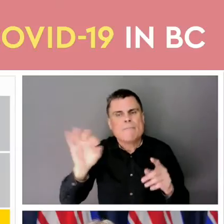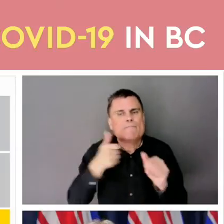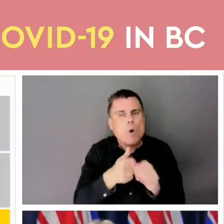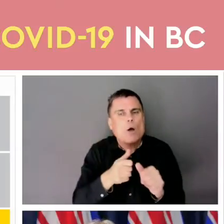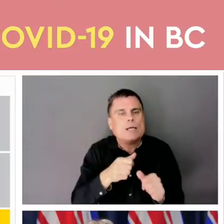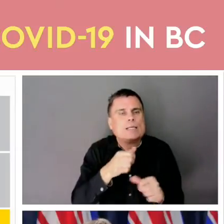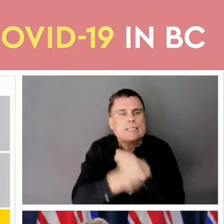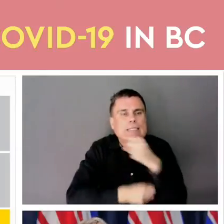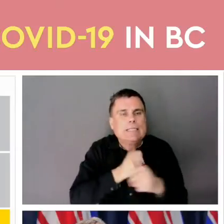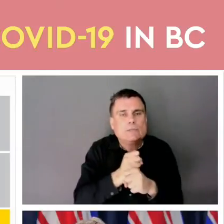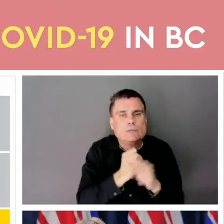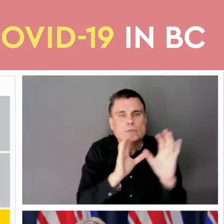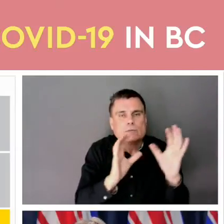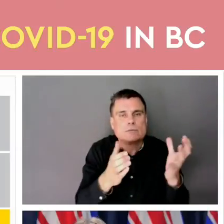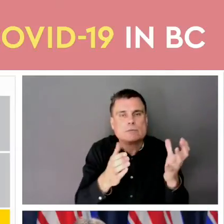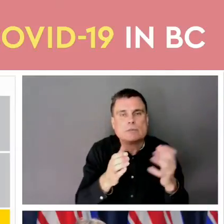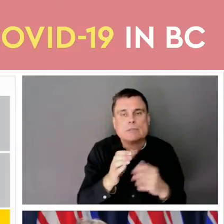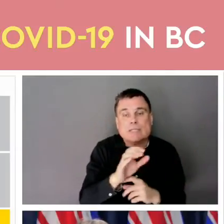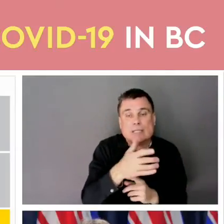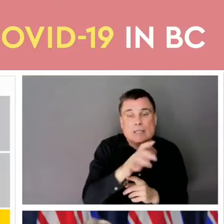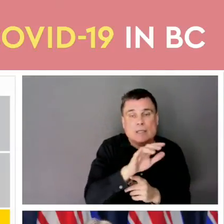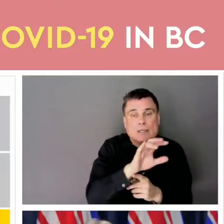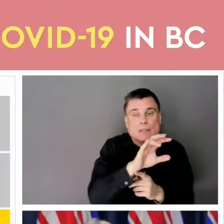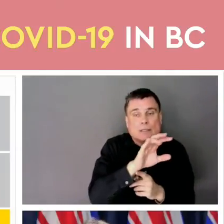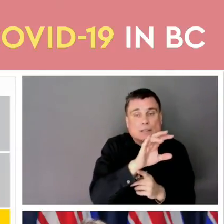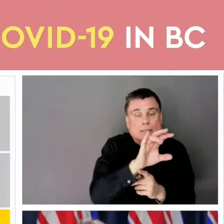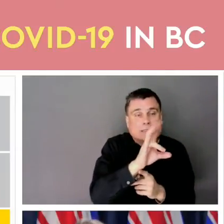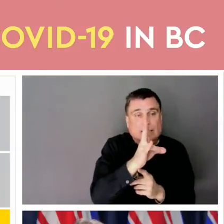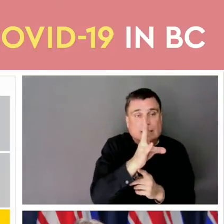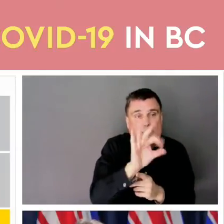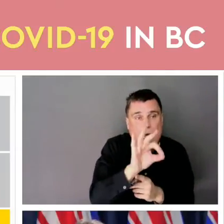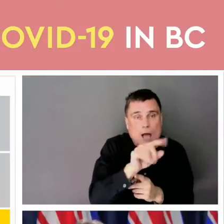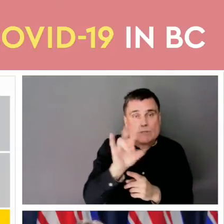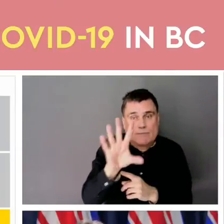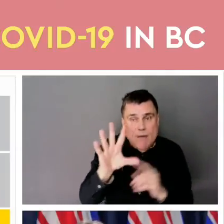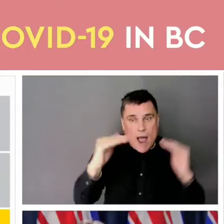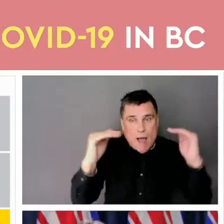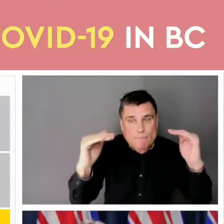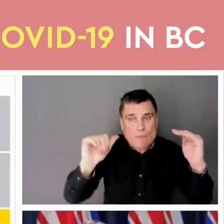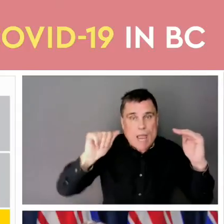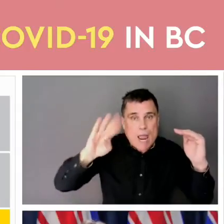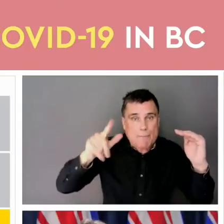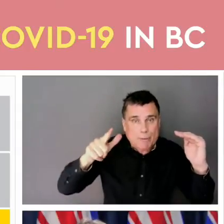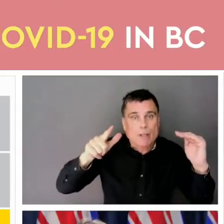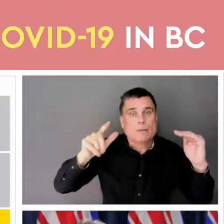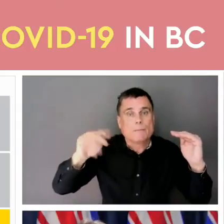in April and their second dose following 5 weeks later in May.